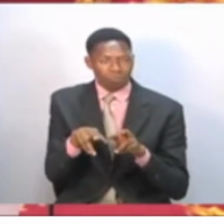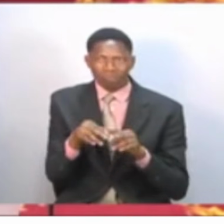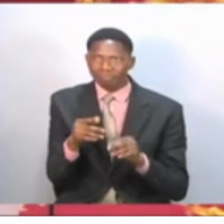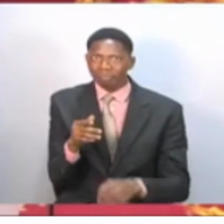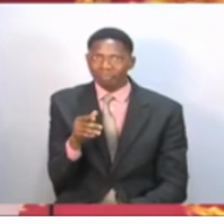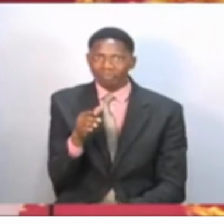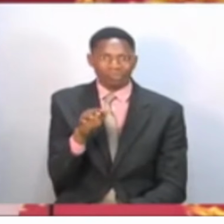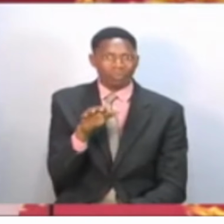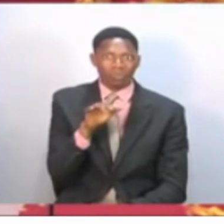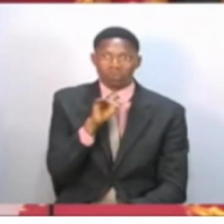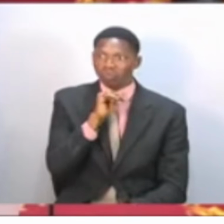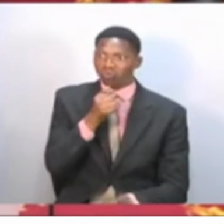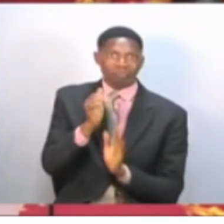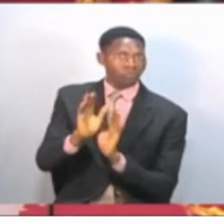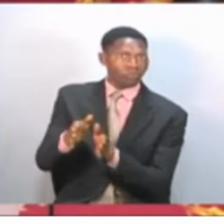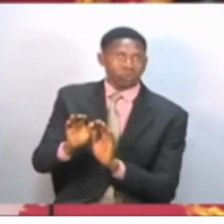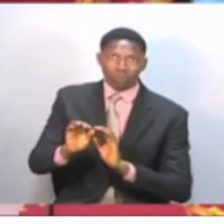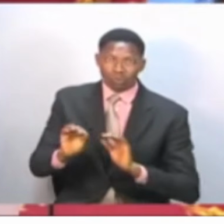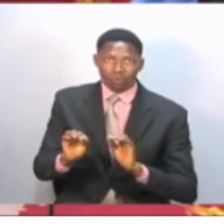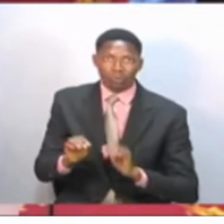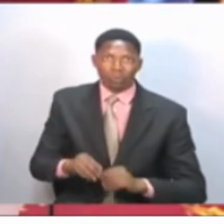have not been abandoned. Indeed,